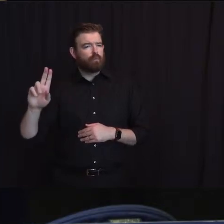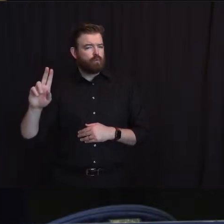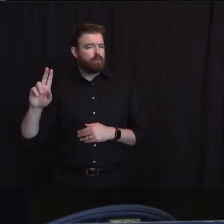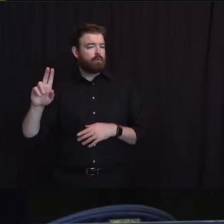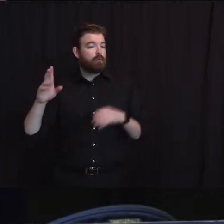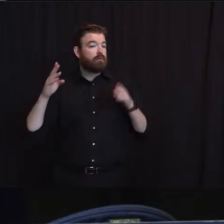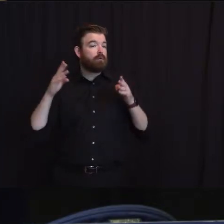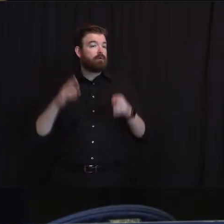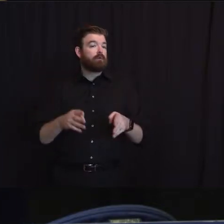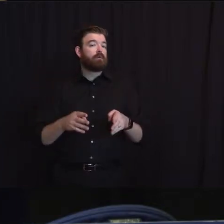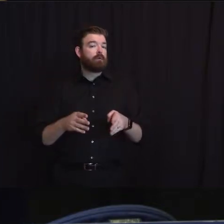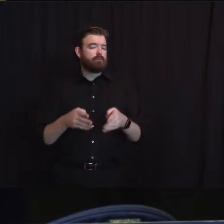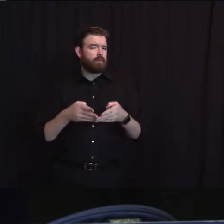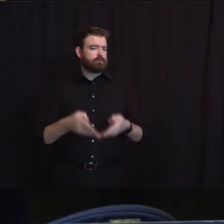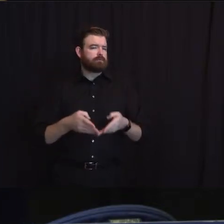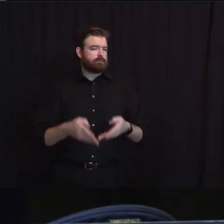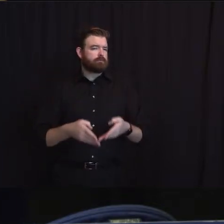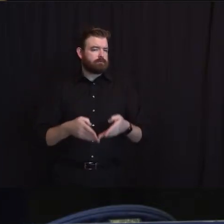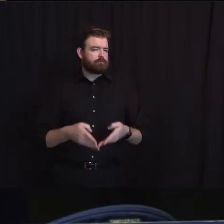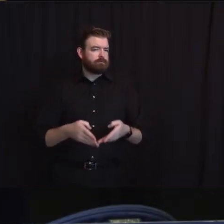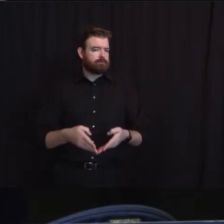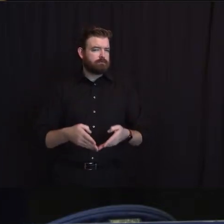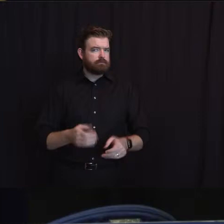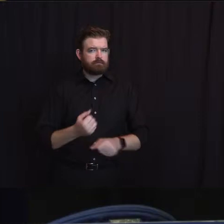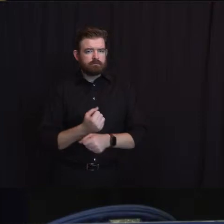comprehensive one-page checklist on